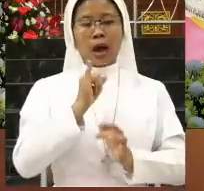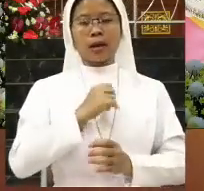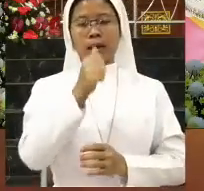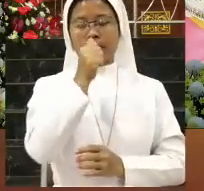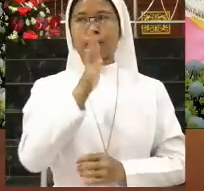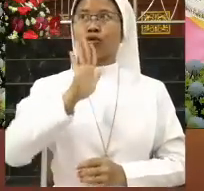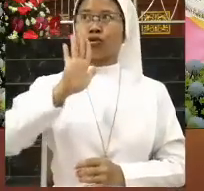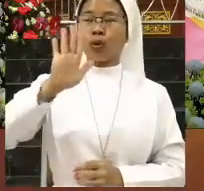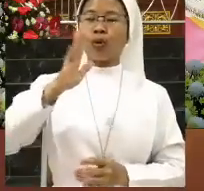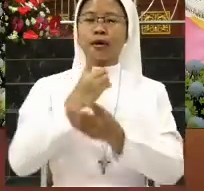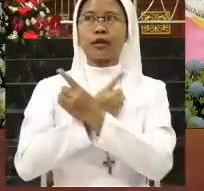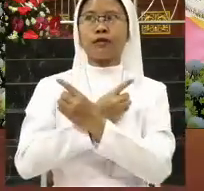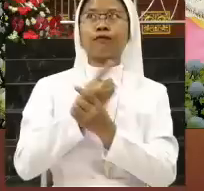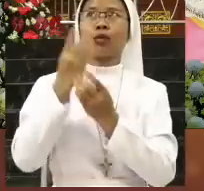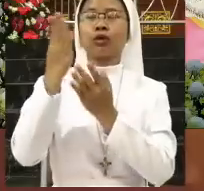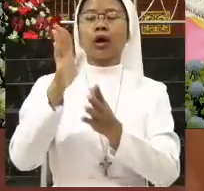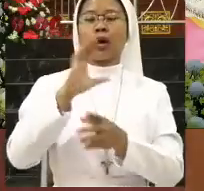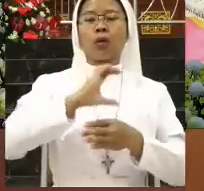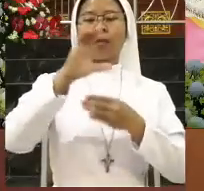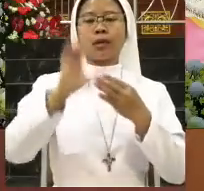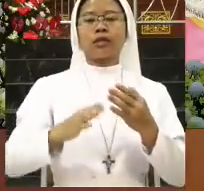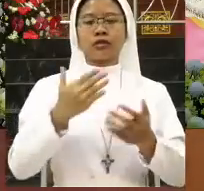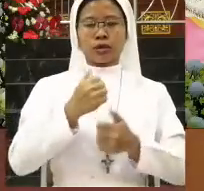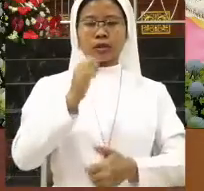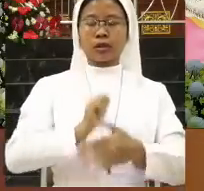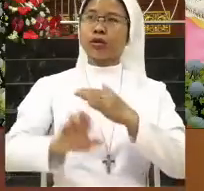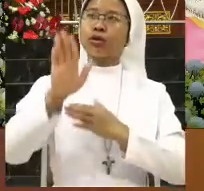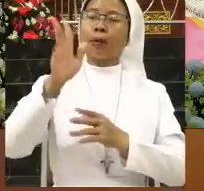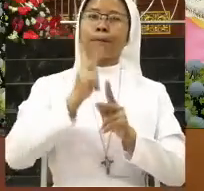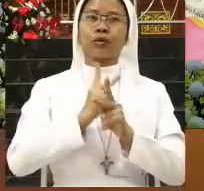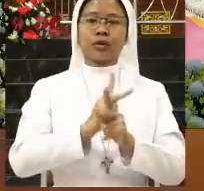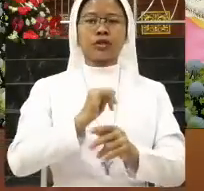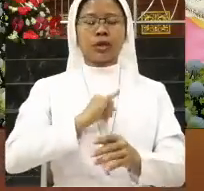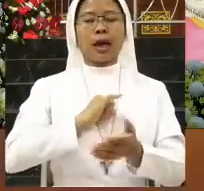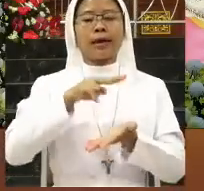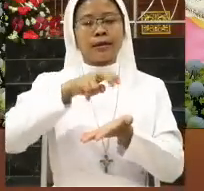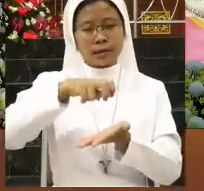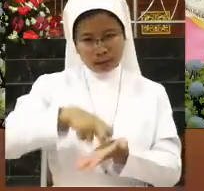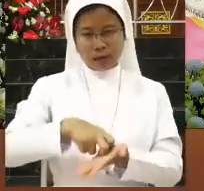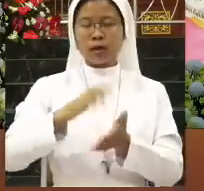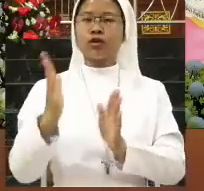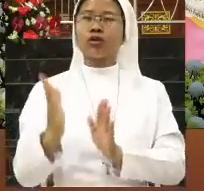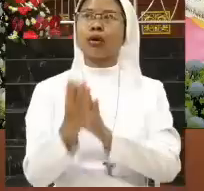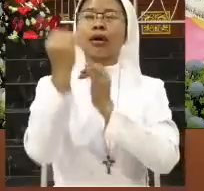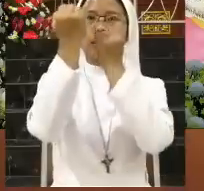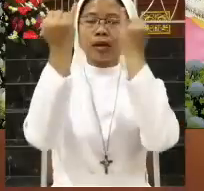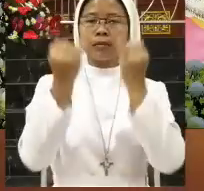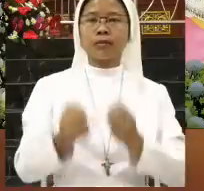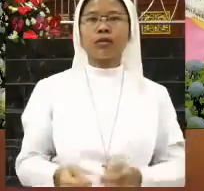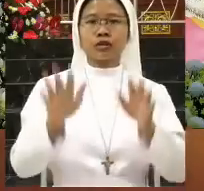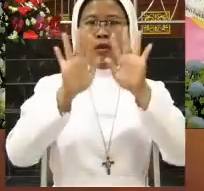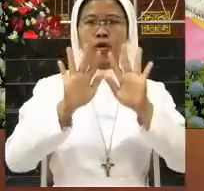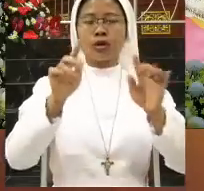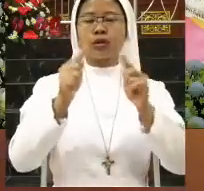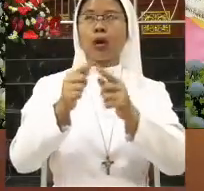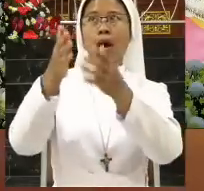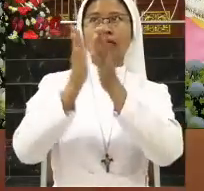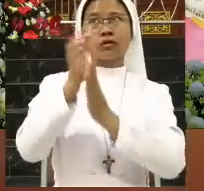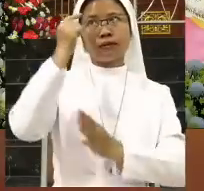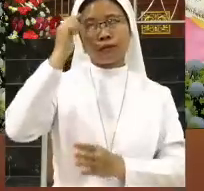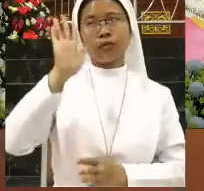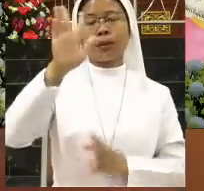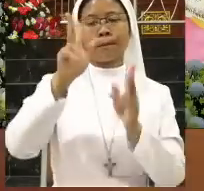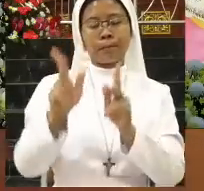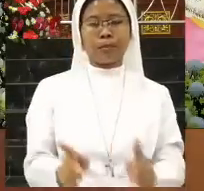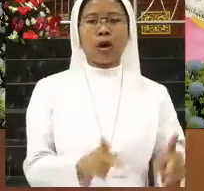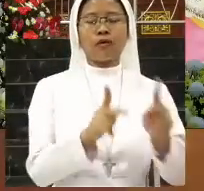devotee, that having complete trust in your protection, I kneel before your miraculous image to ask for your